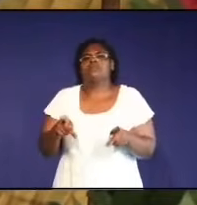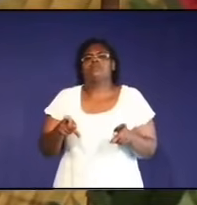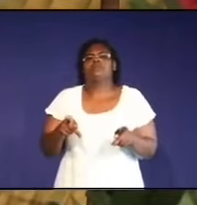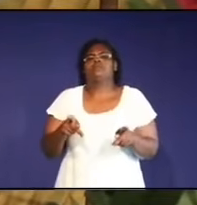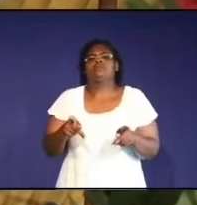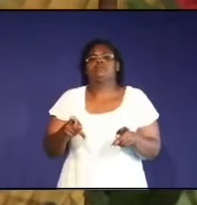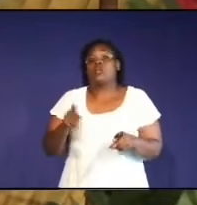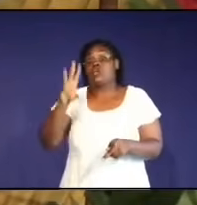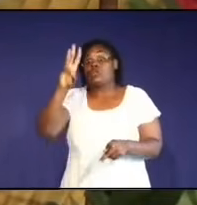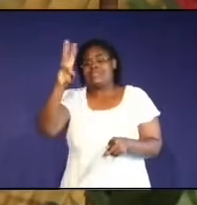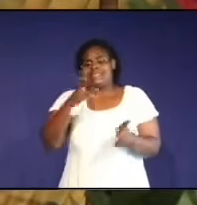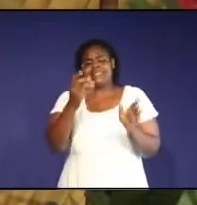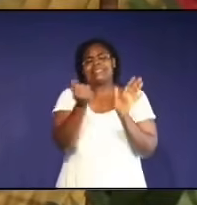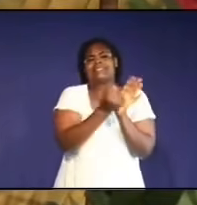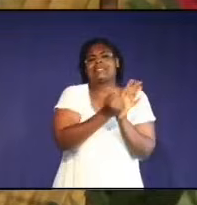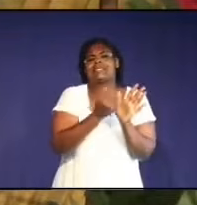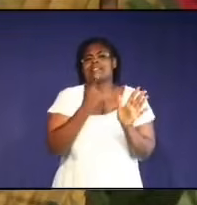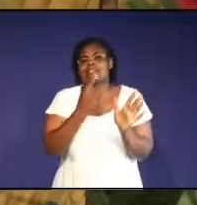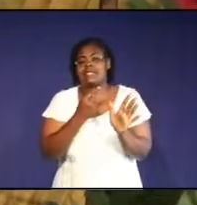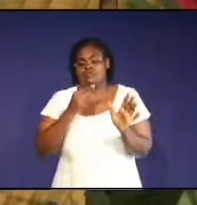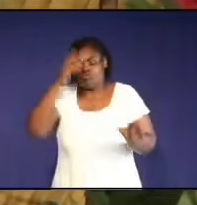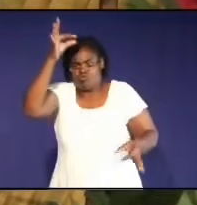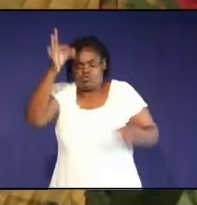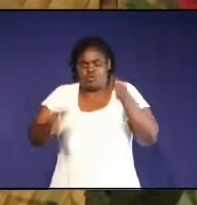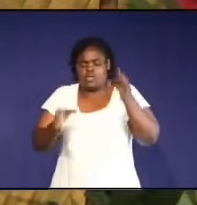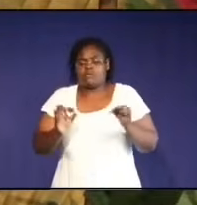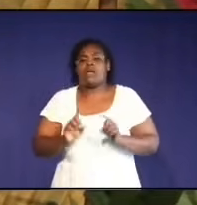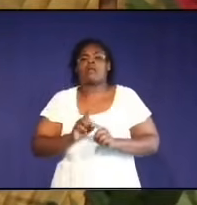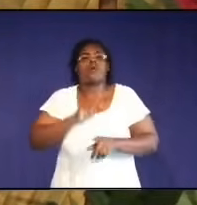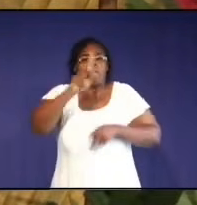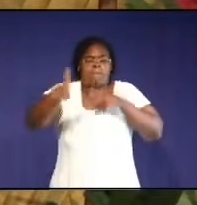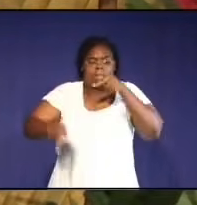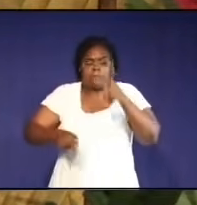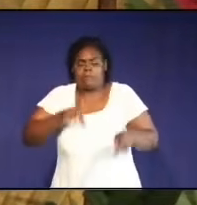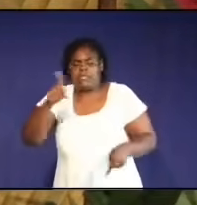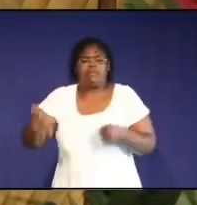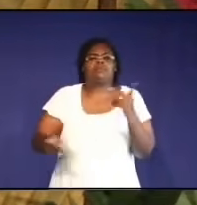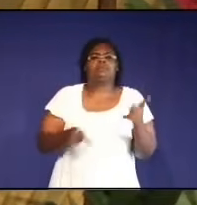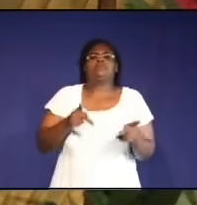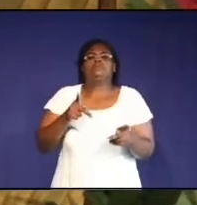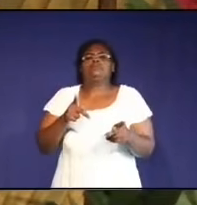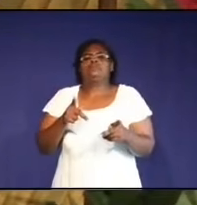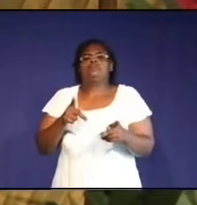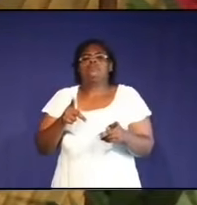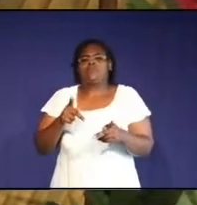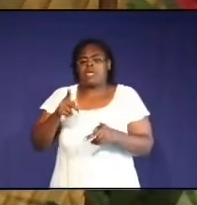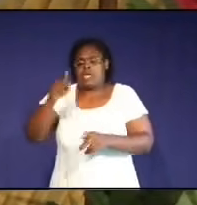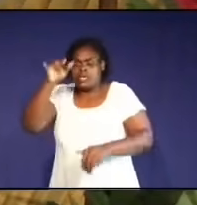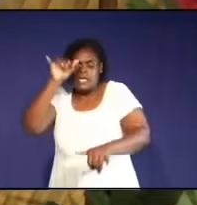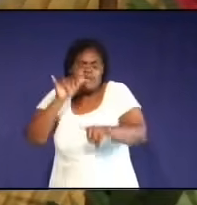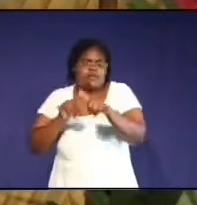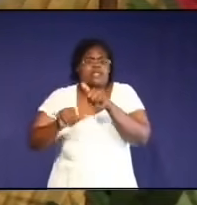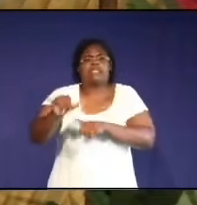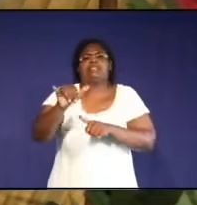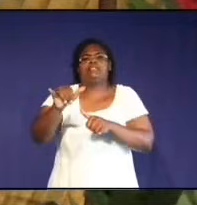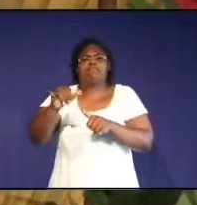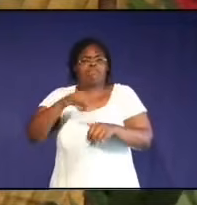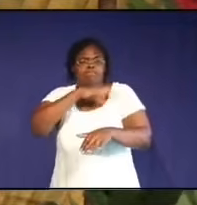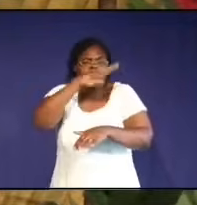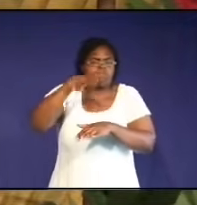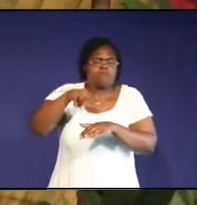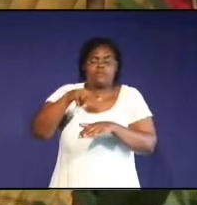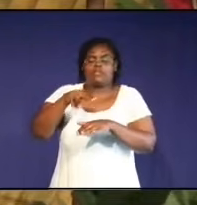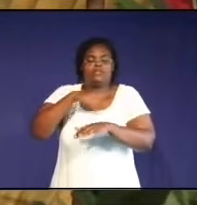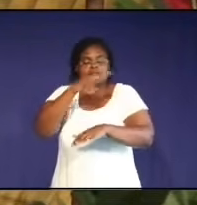will come to every nation, kindred, tongue, and people. The everlasting gospel is sent to every nation, kindred,